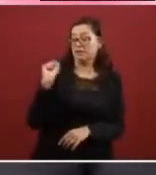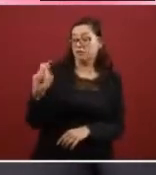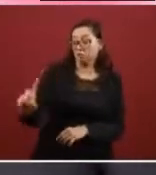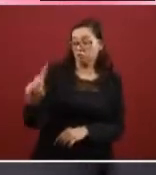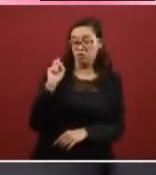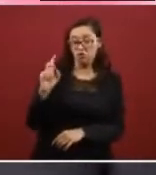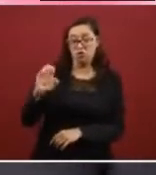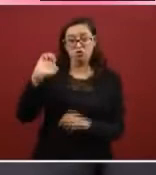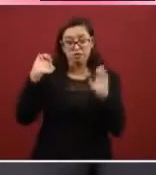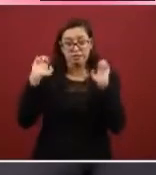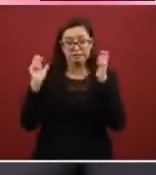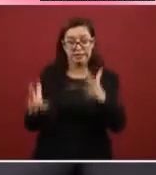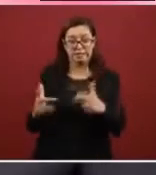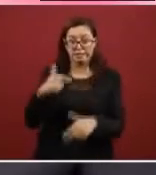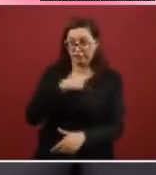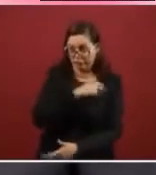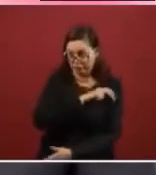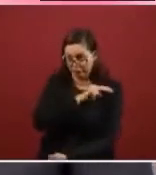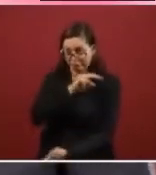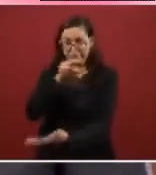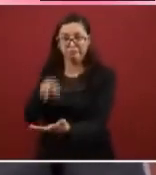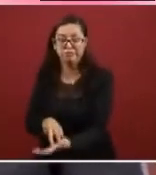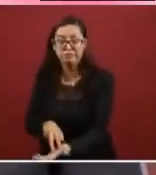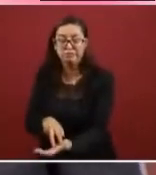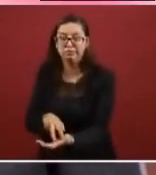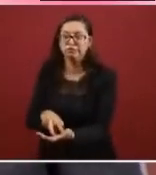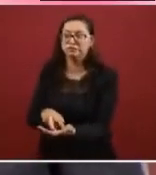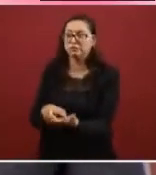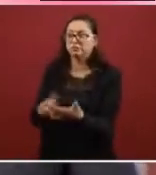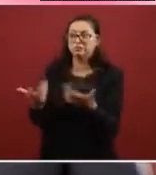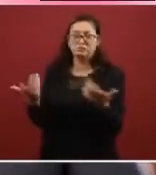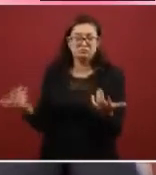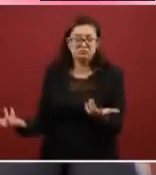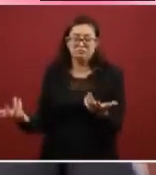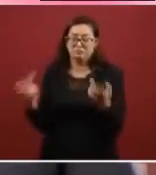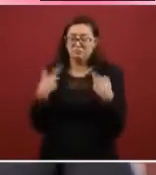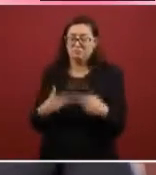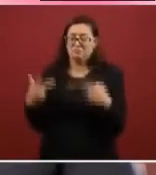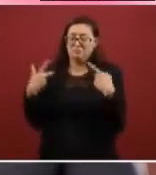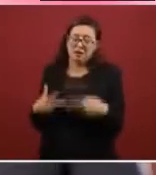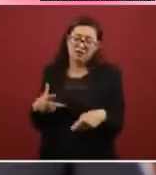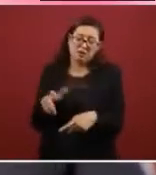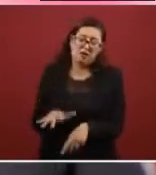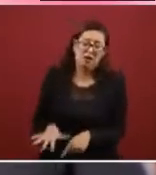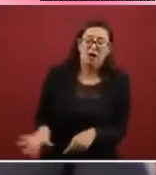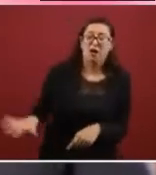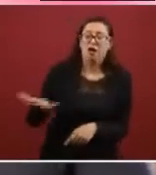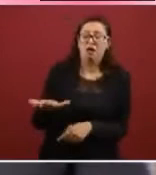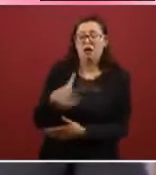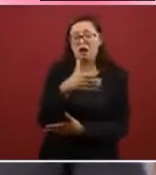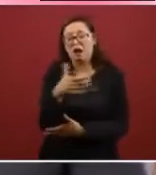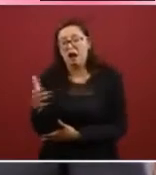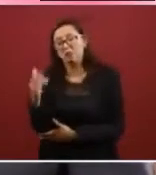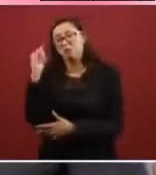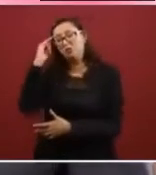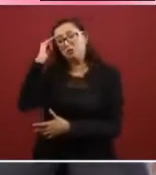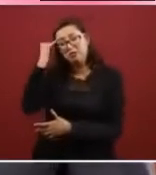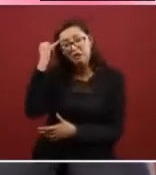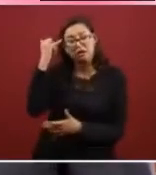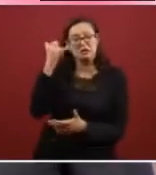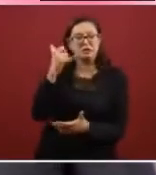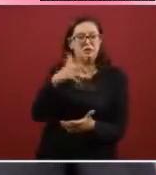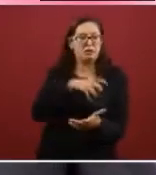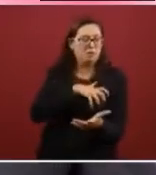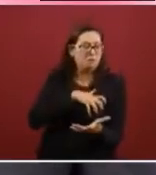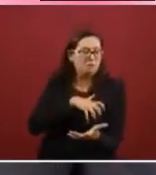to Chiapas and I listened to thousands de campesinos indígenas, of indigenous and